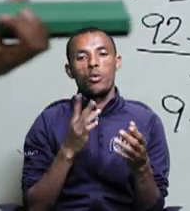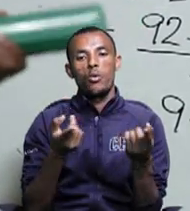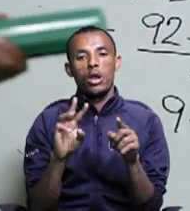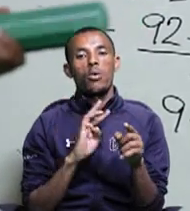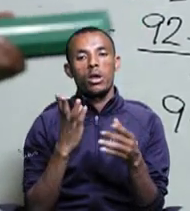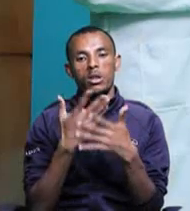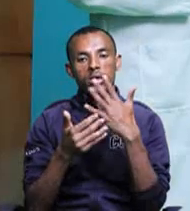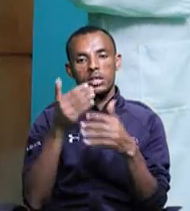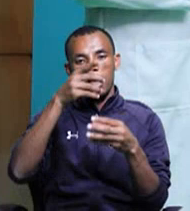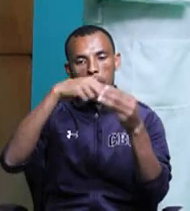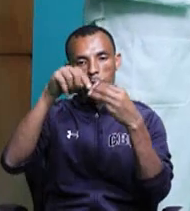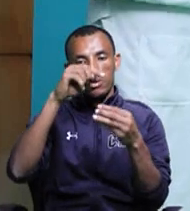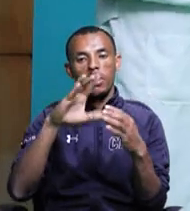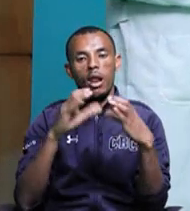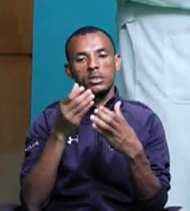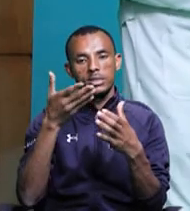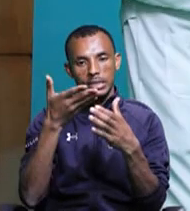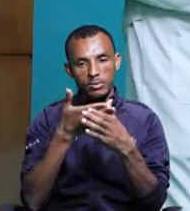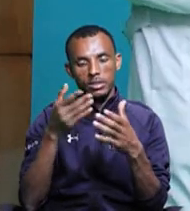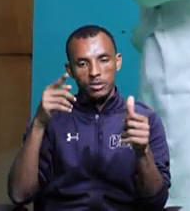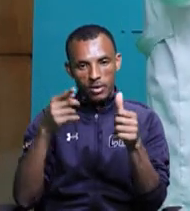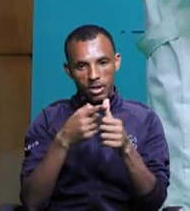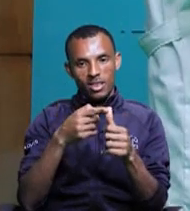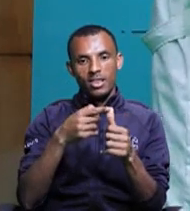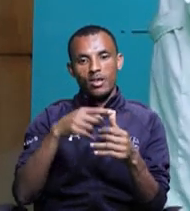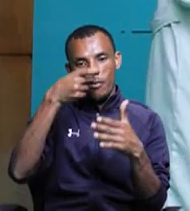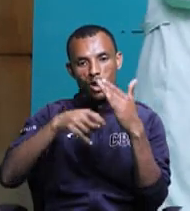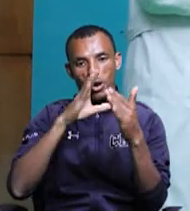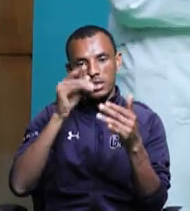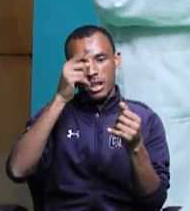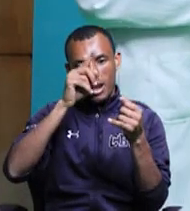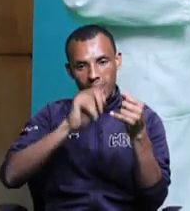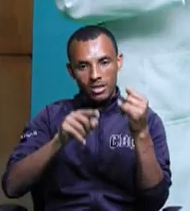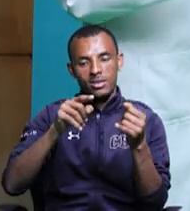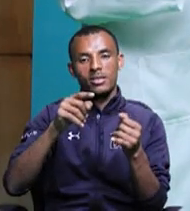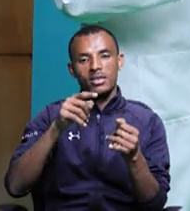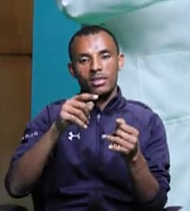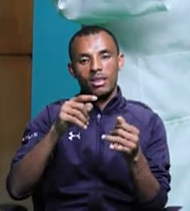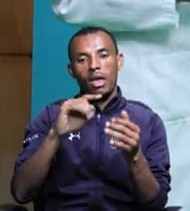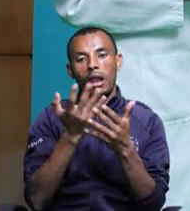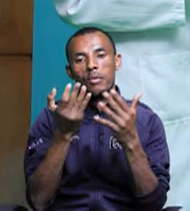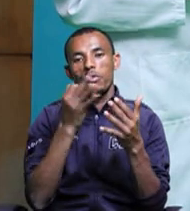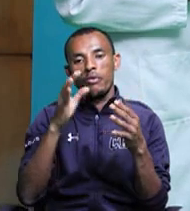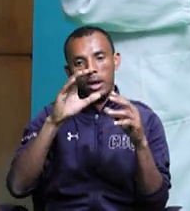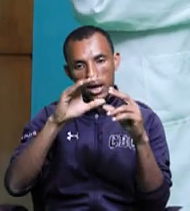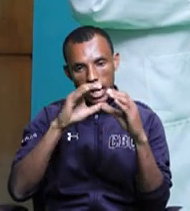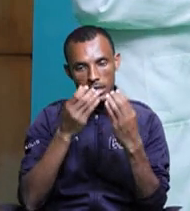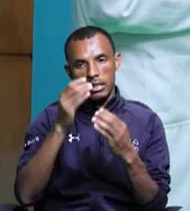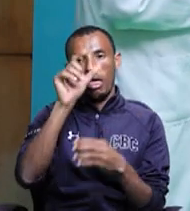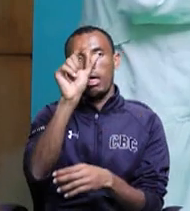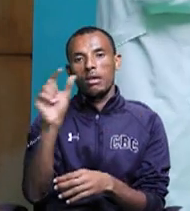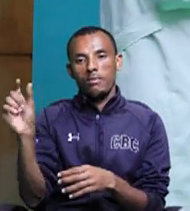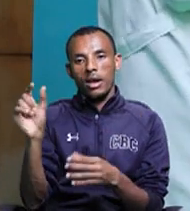about class limit, the first value and the last element of a class interval, we call it that